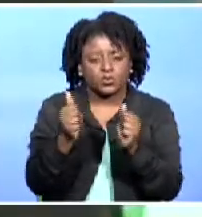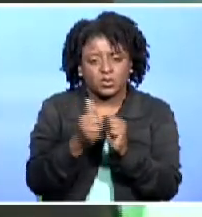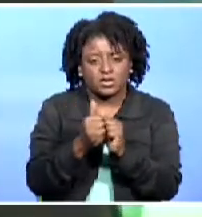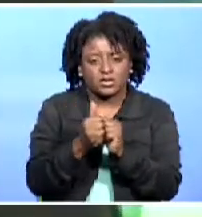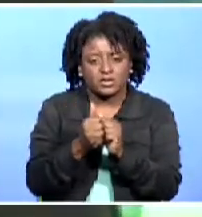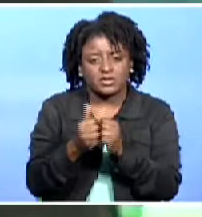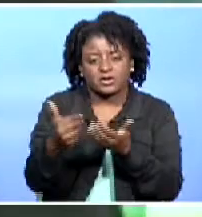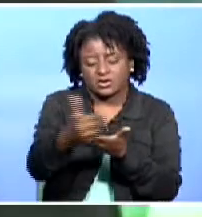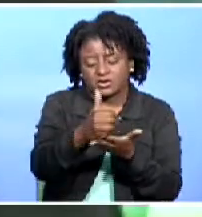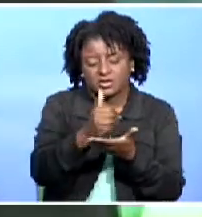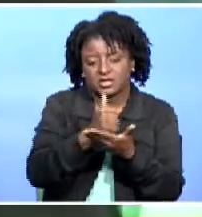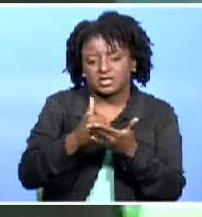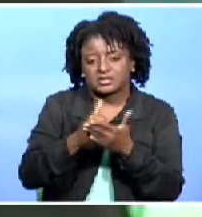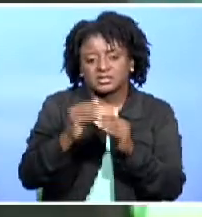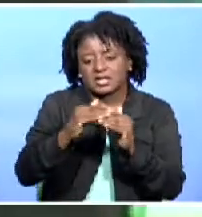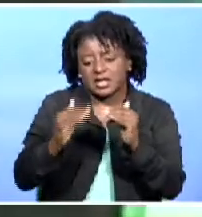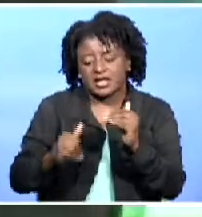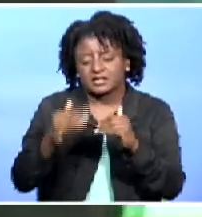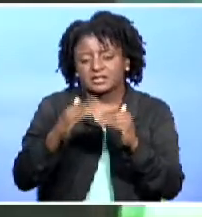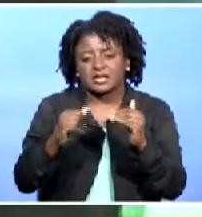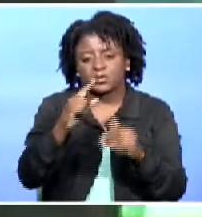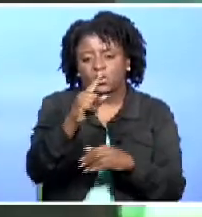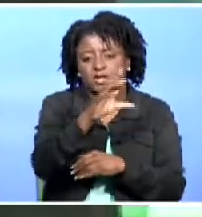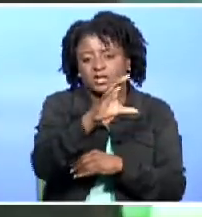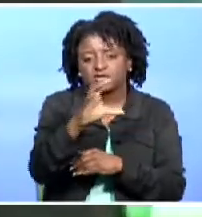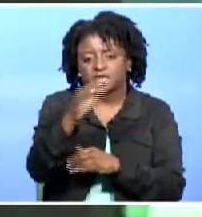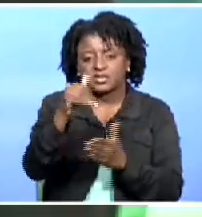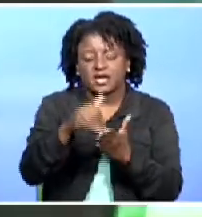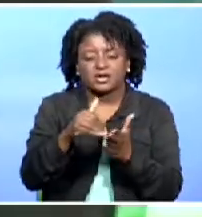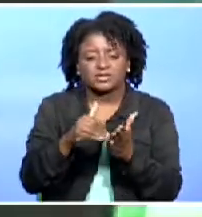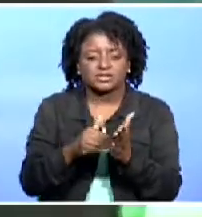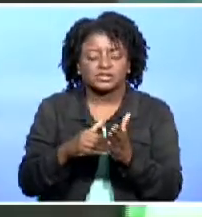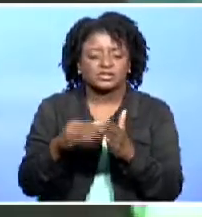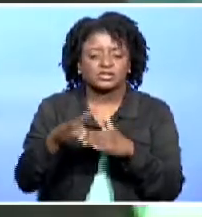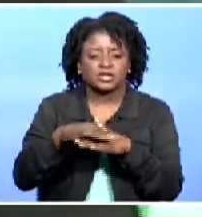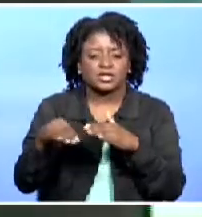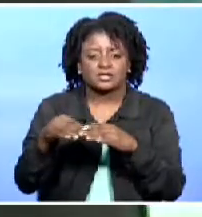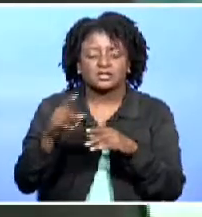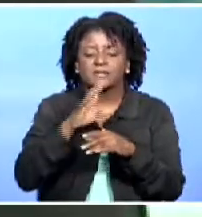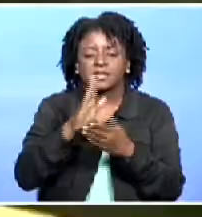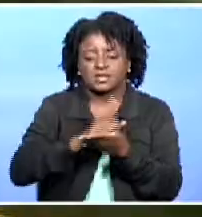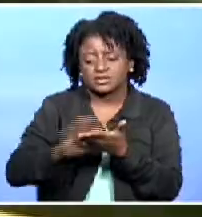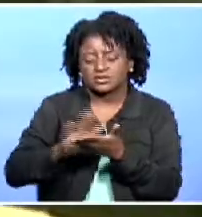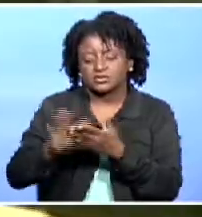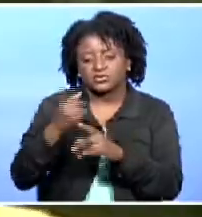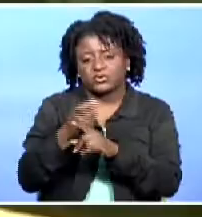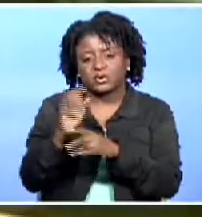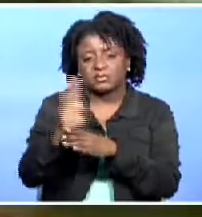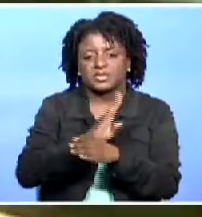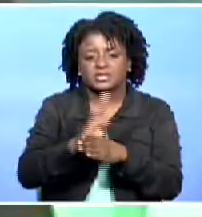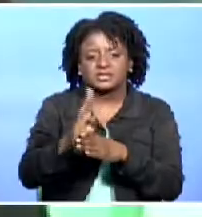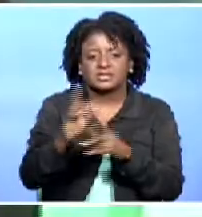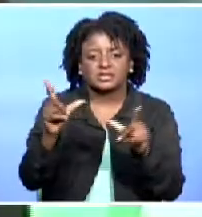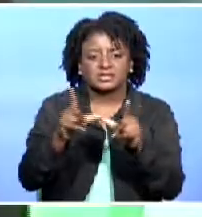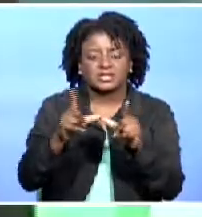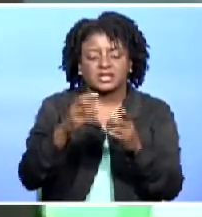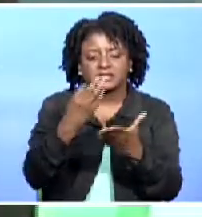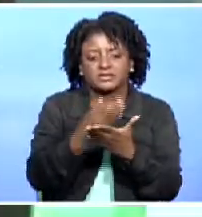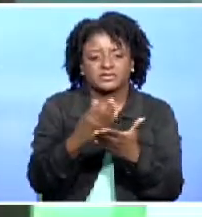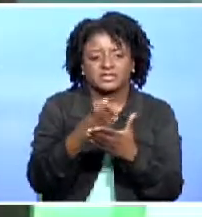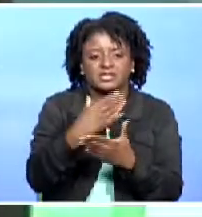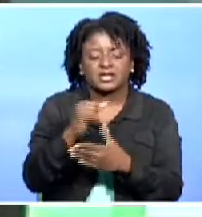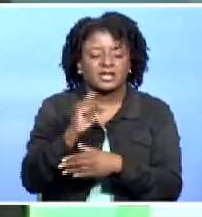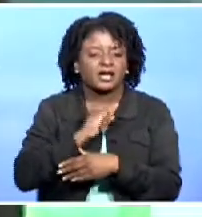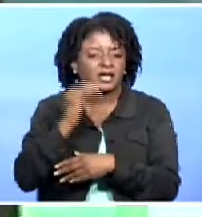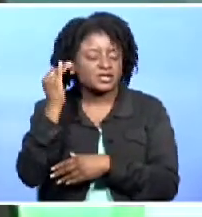than $100,000 be exempted from business license fees. And I know that